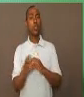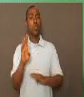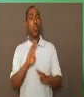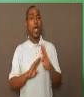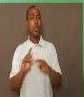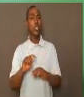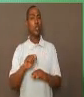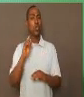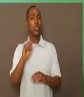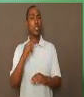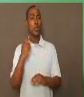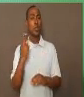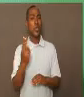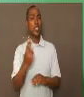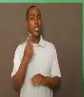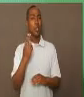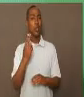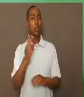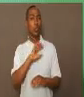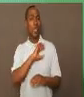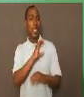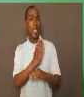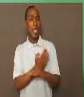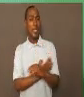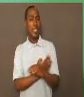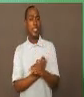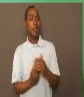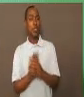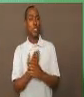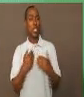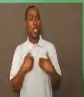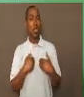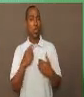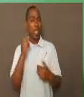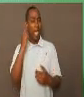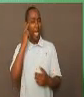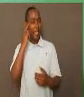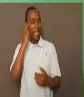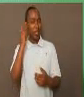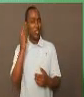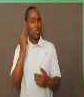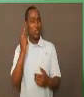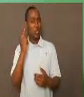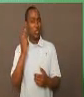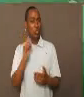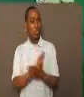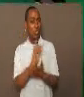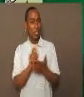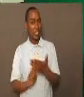biotechnology applications in energy production. Write your ideas on a sheet of